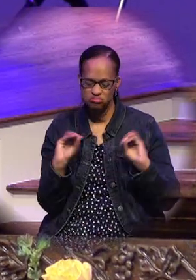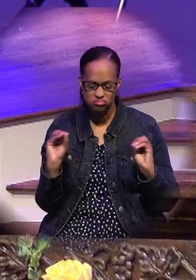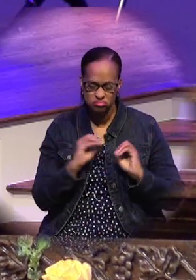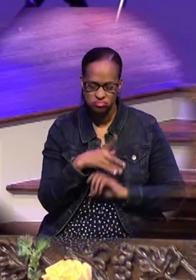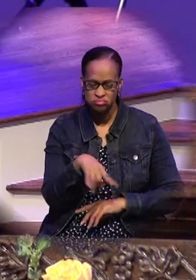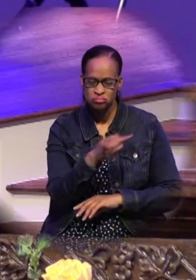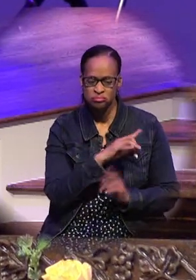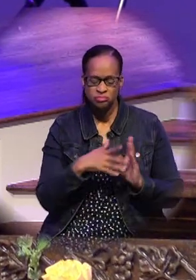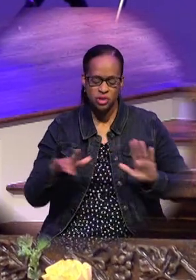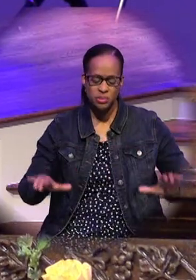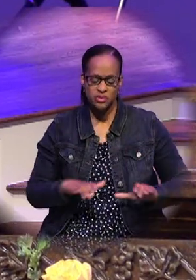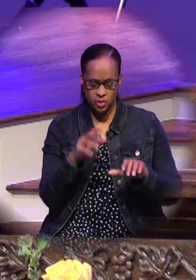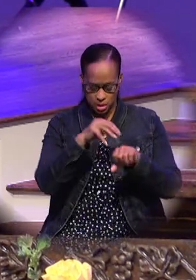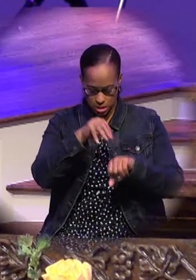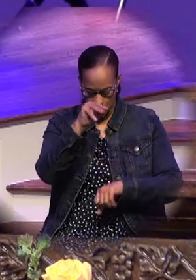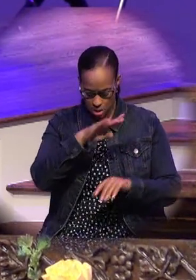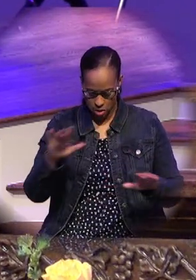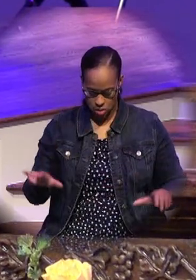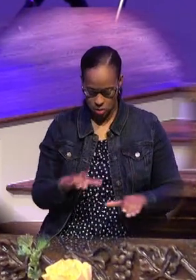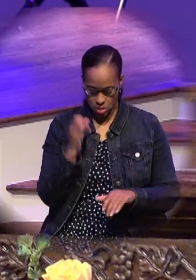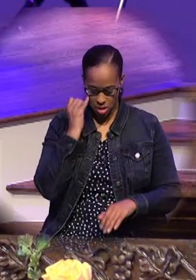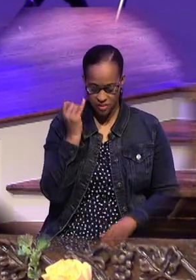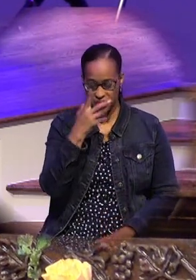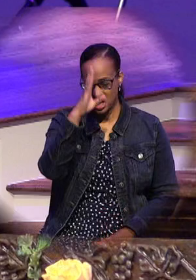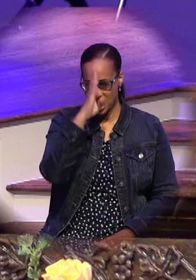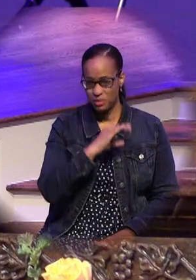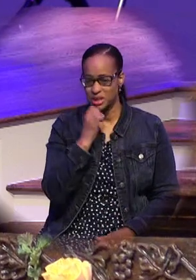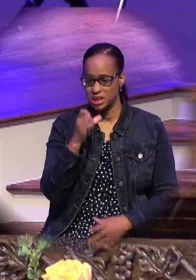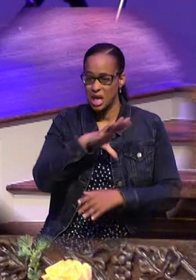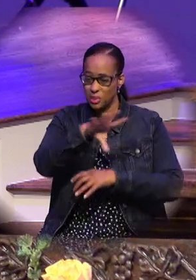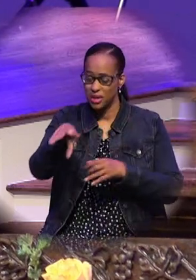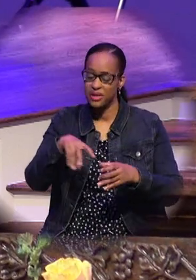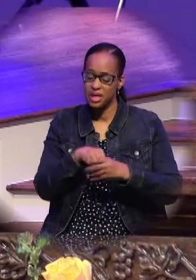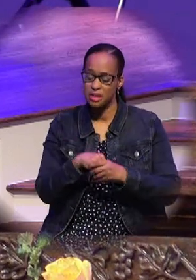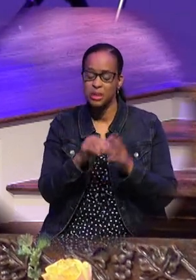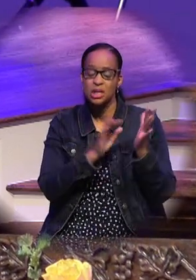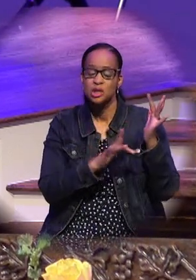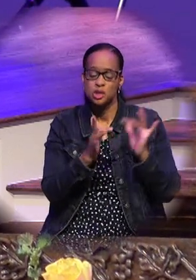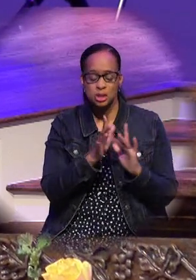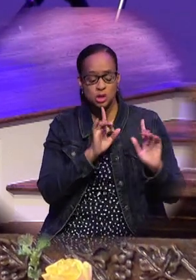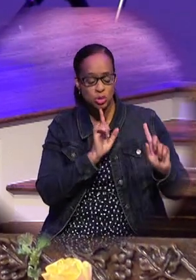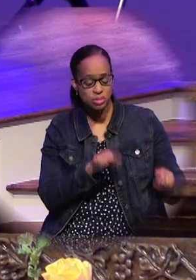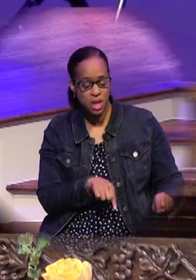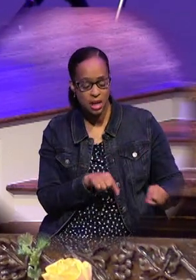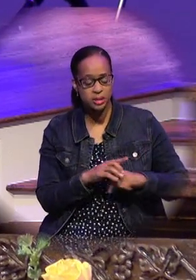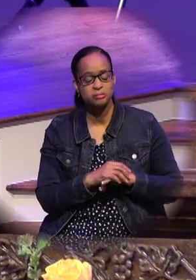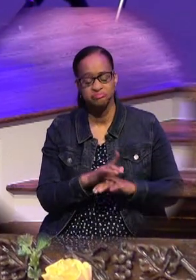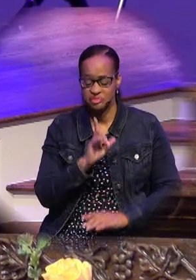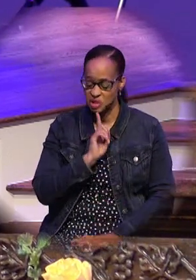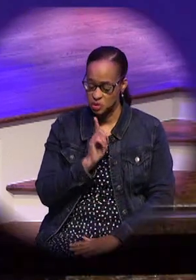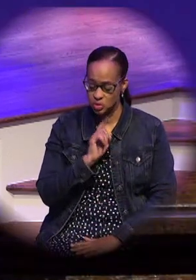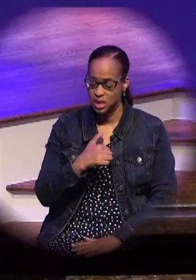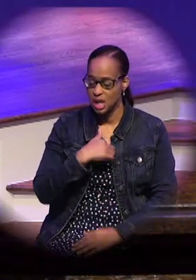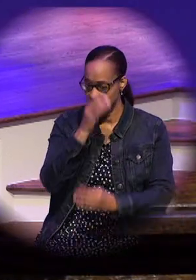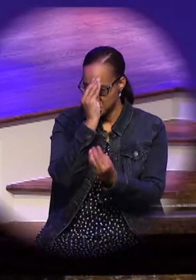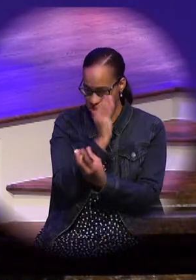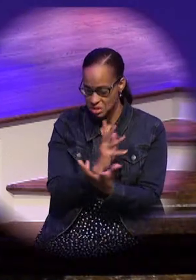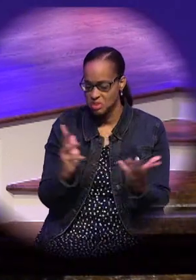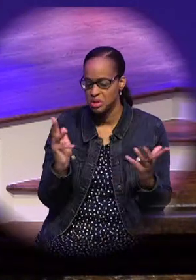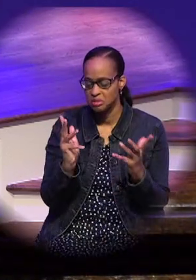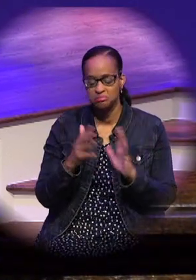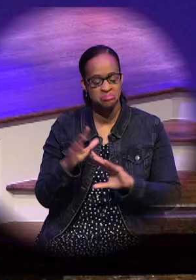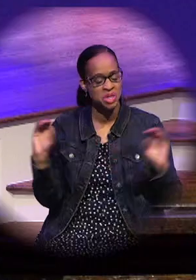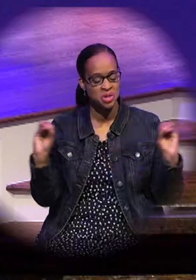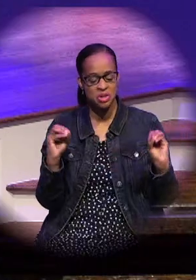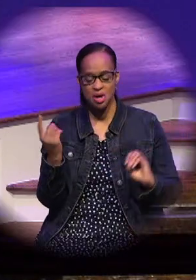the signs you are doing if God were not with him.' Jesus replied, 'Very truly, I tell you, no